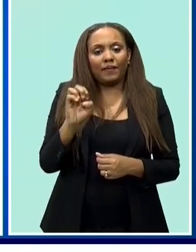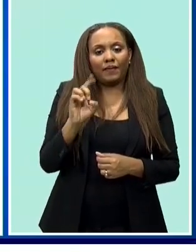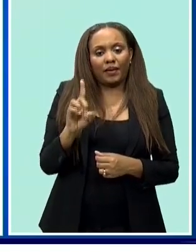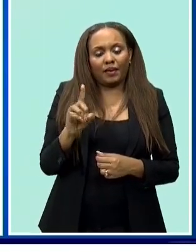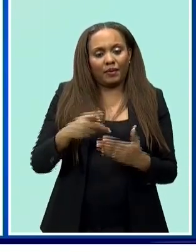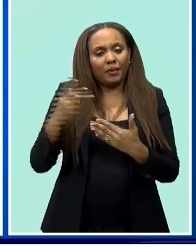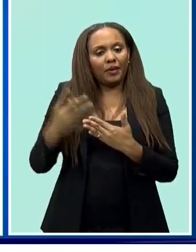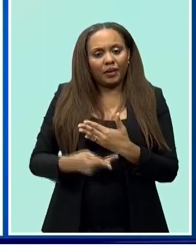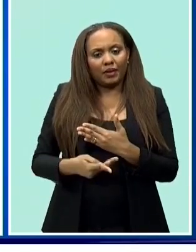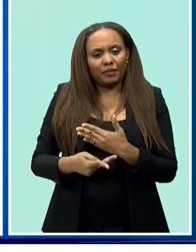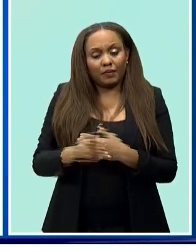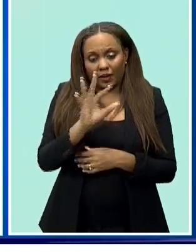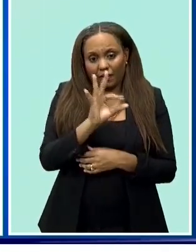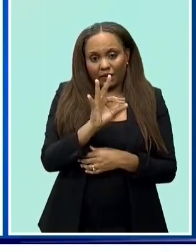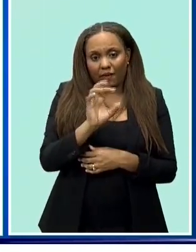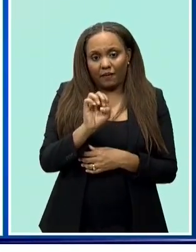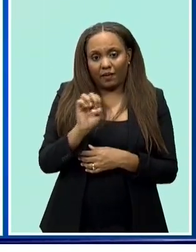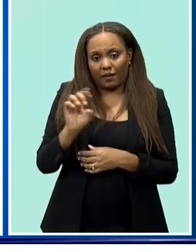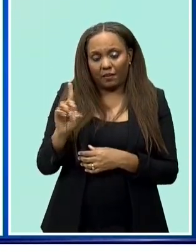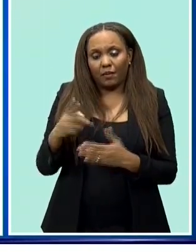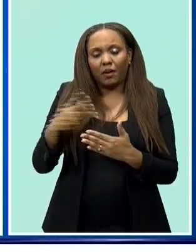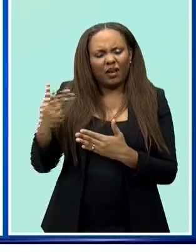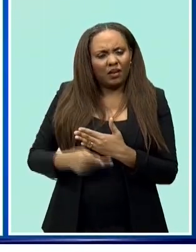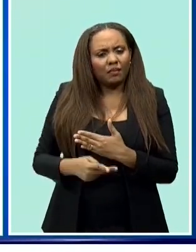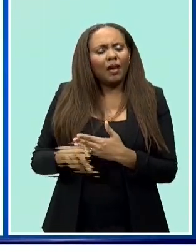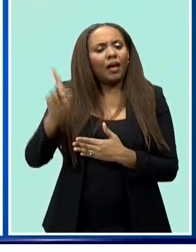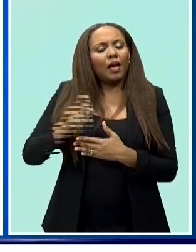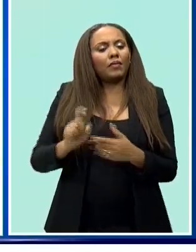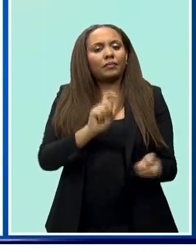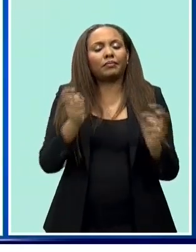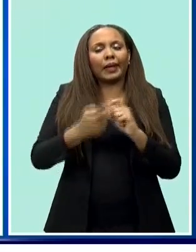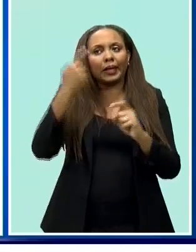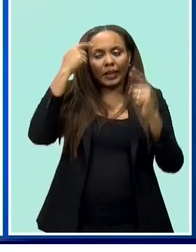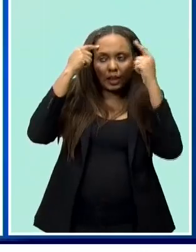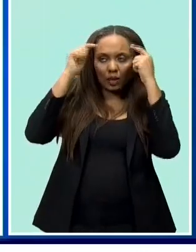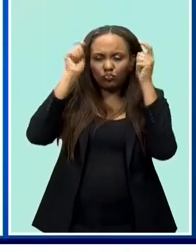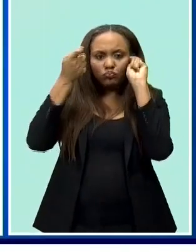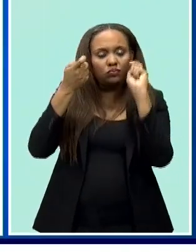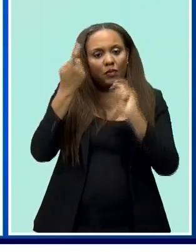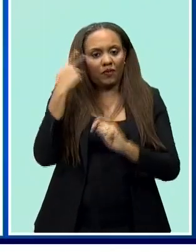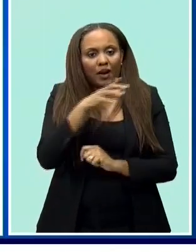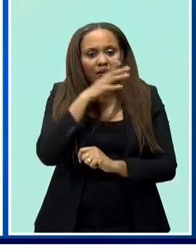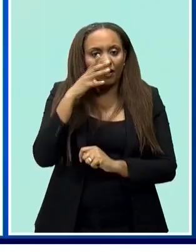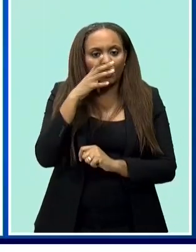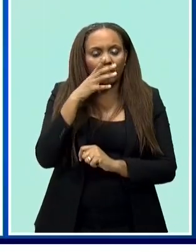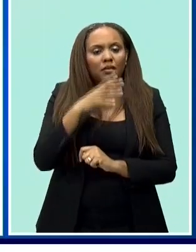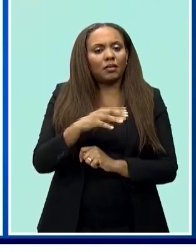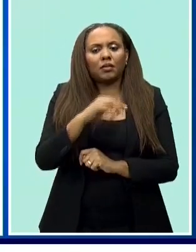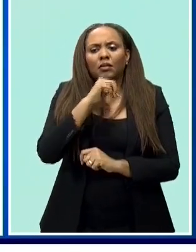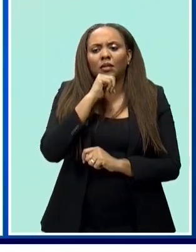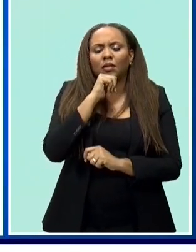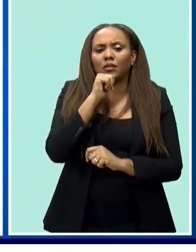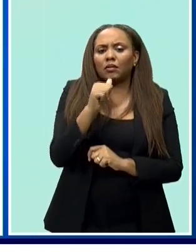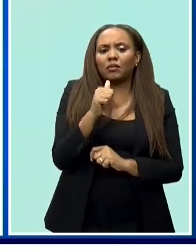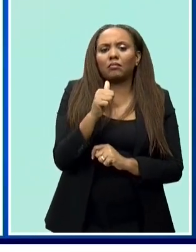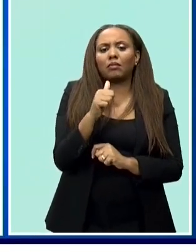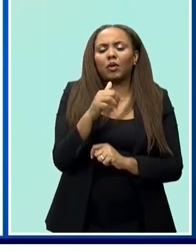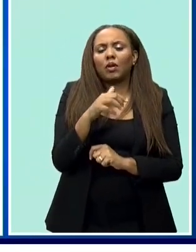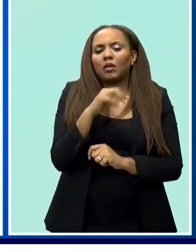recognize that we have to change our approach to agriculture, in that we need now to look at less water intensive